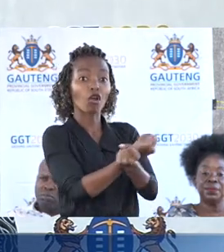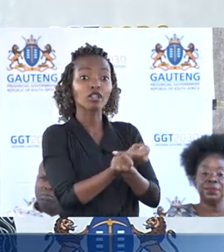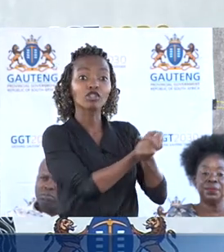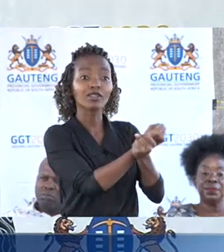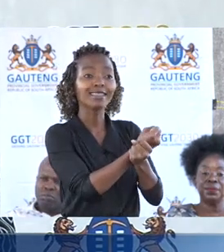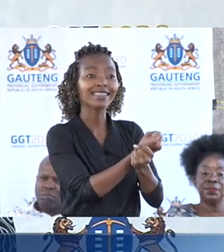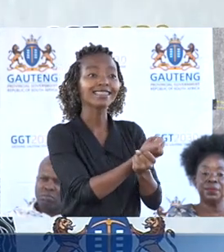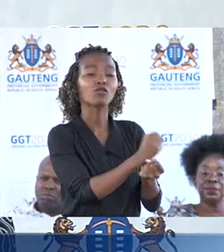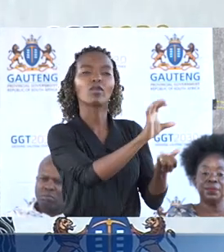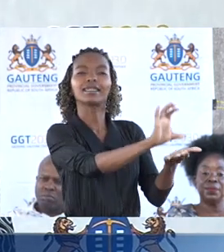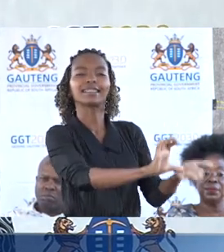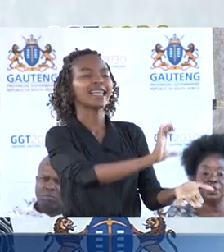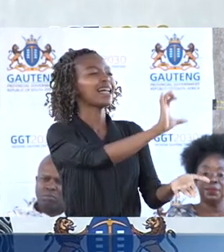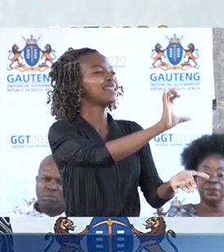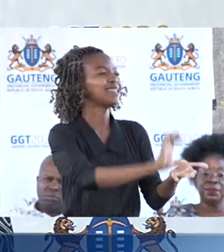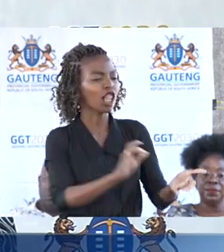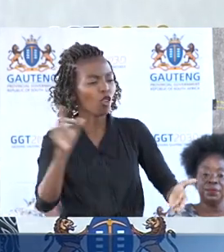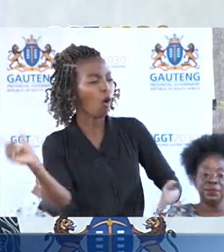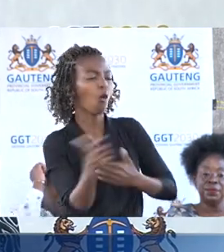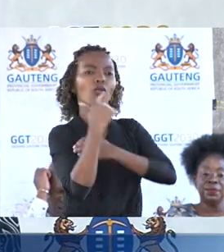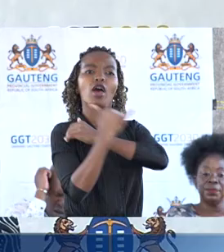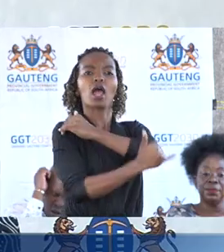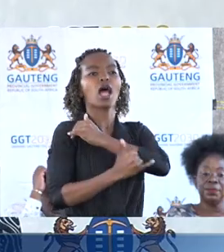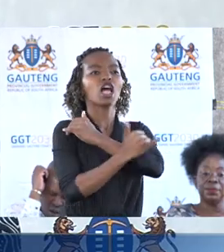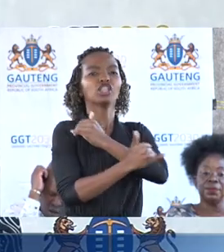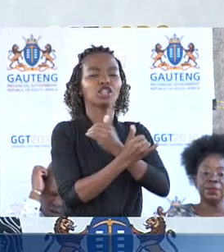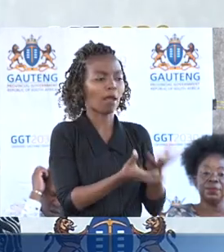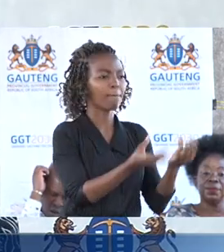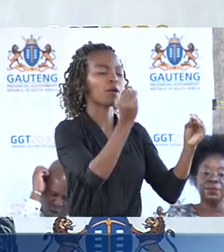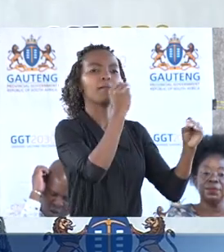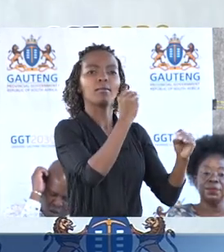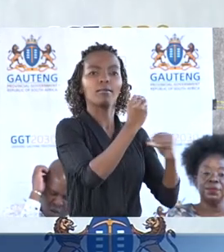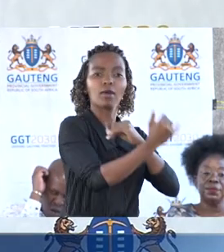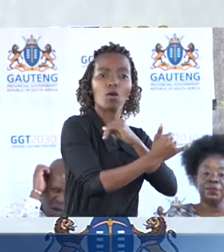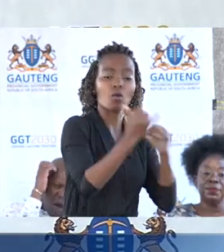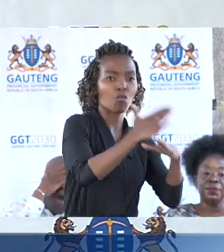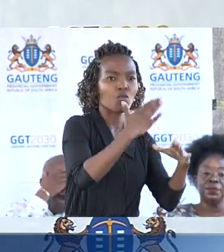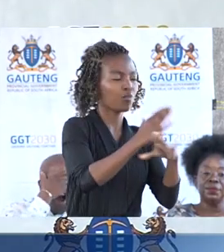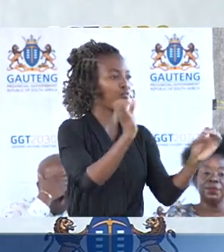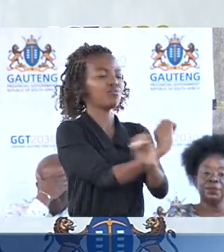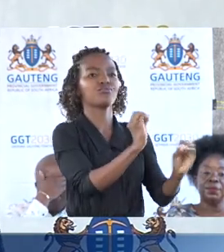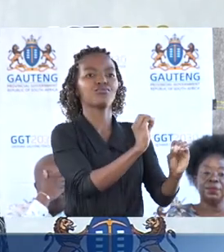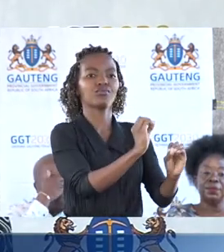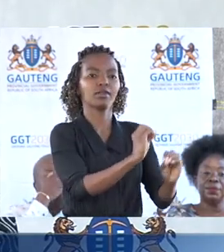be blacklisted across the country and not get a job across the country.